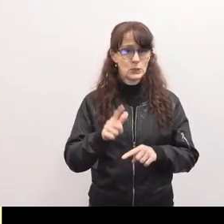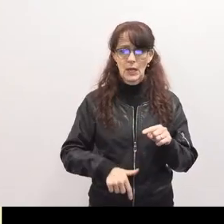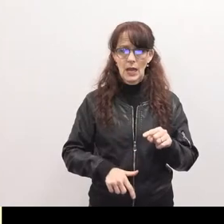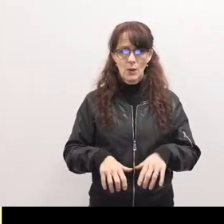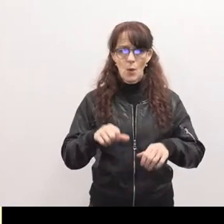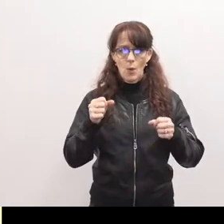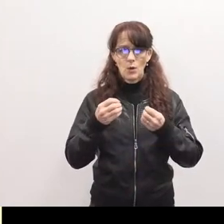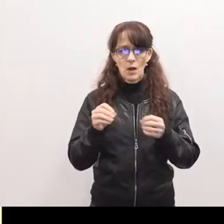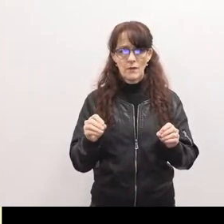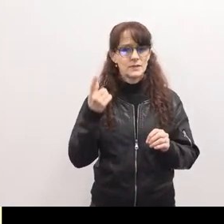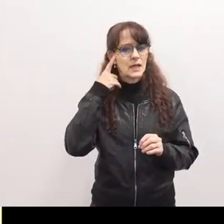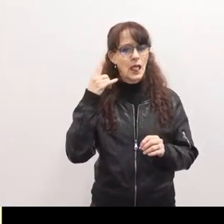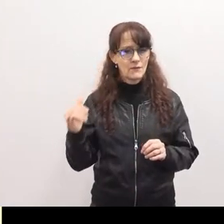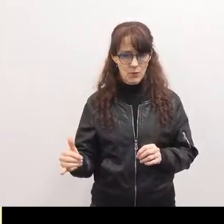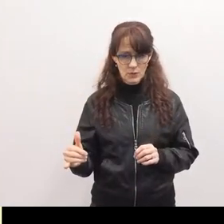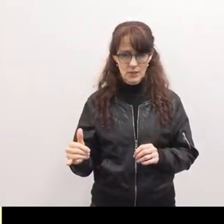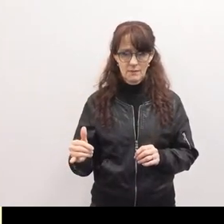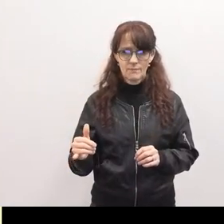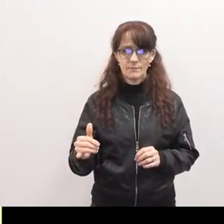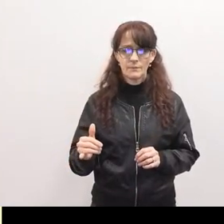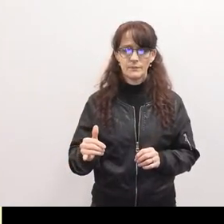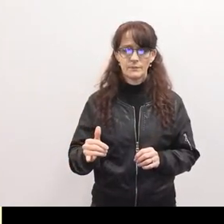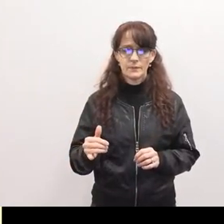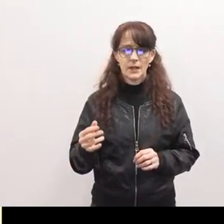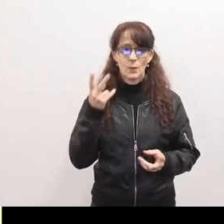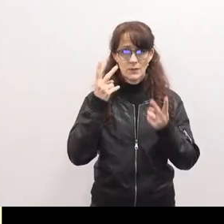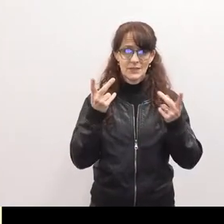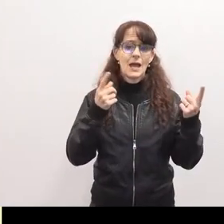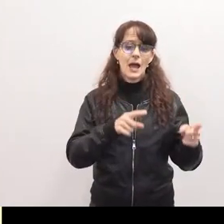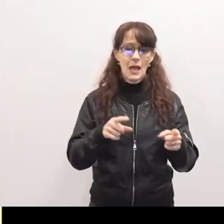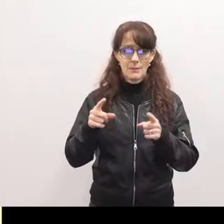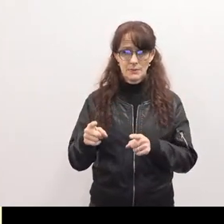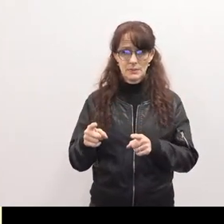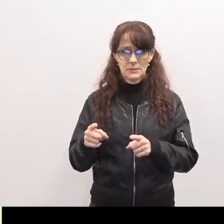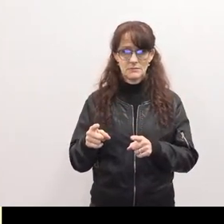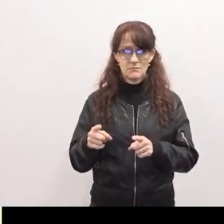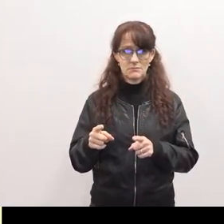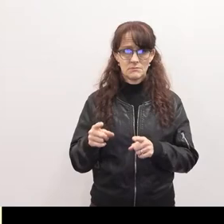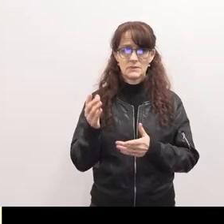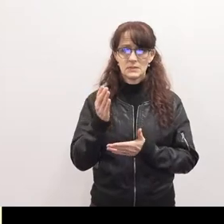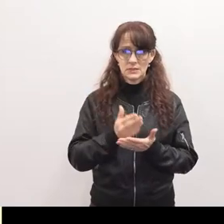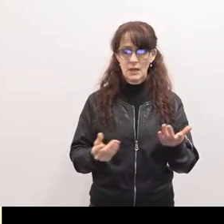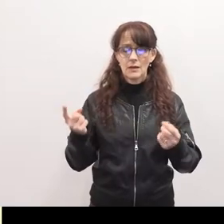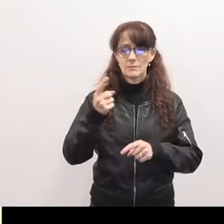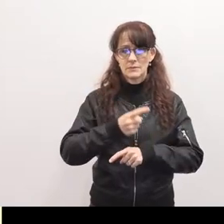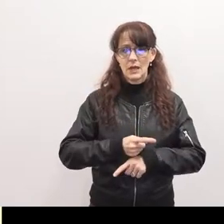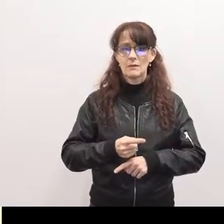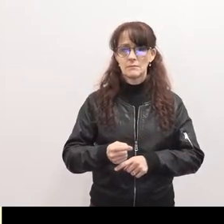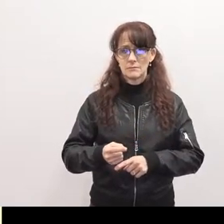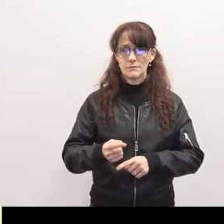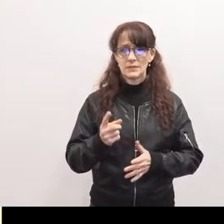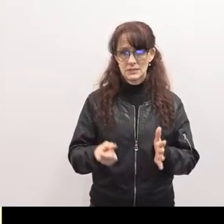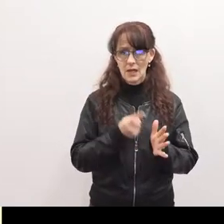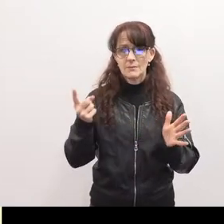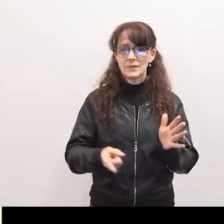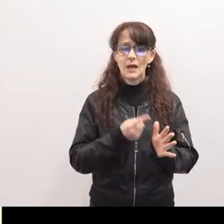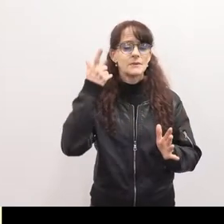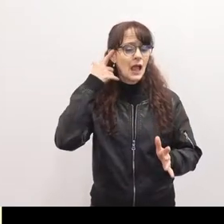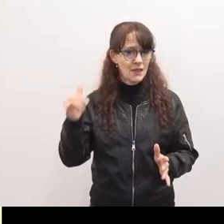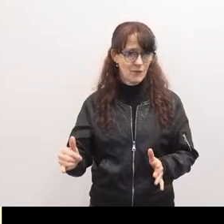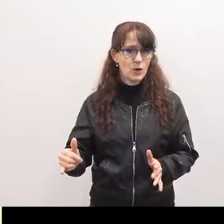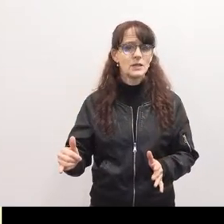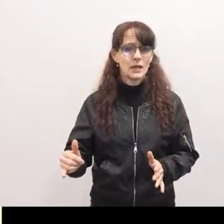hold office in California. And we've seen it happen a few times in California, including